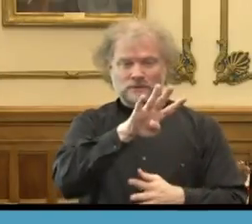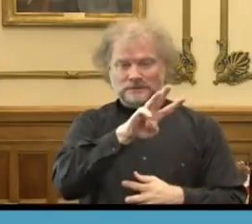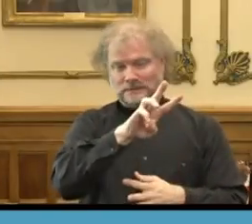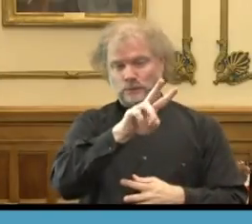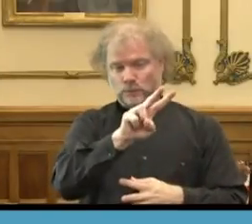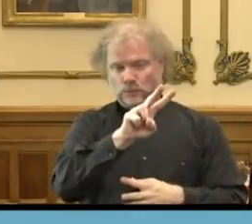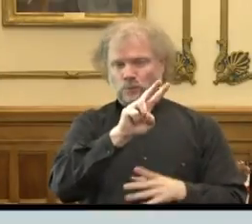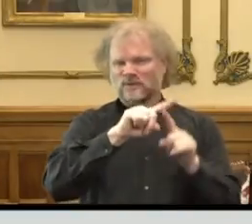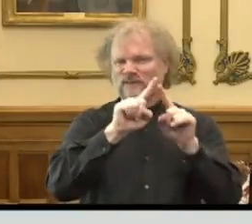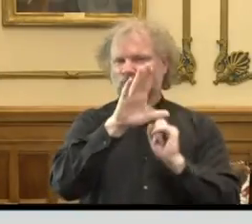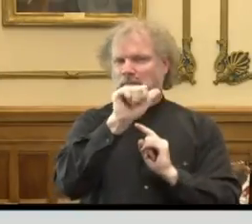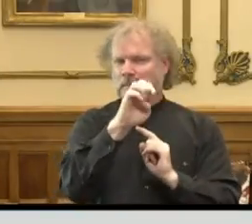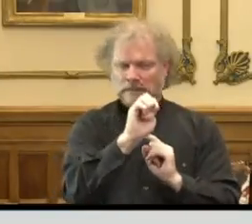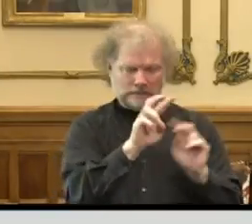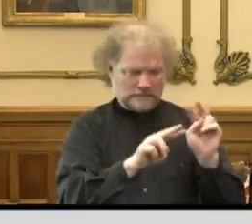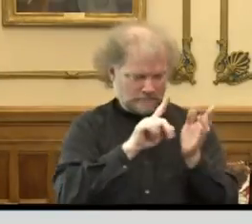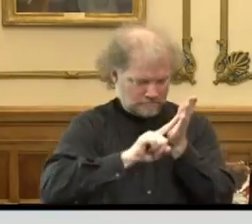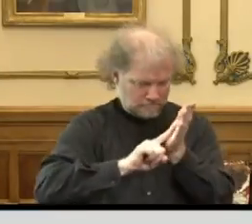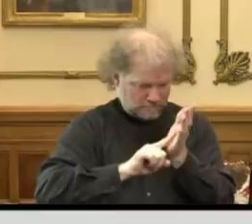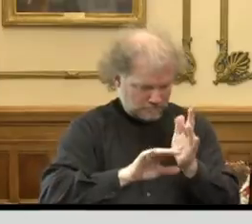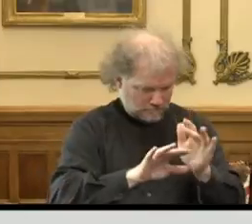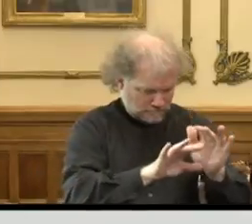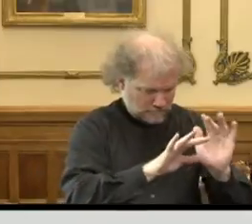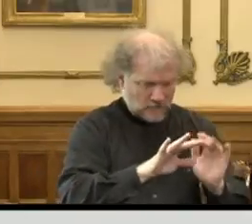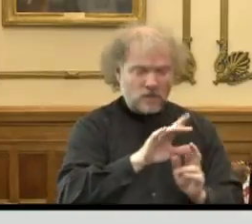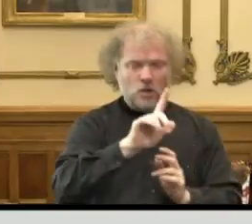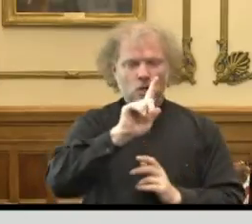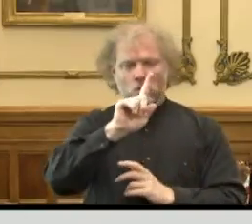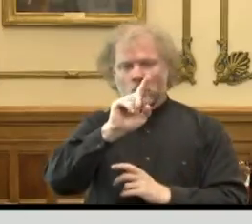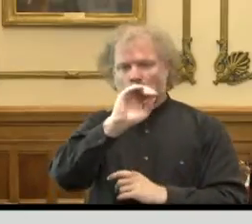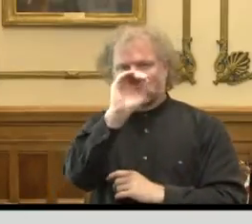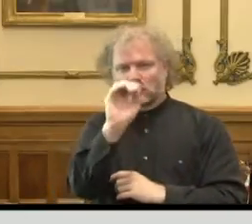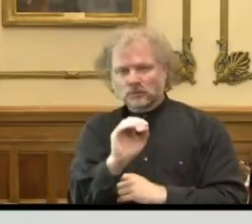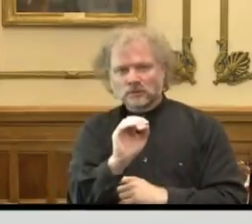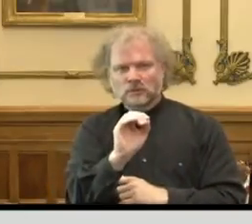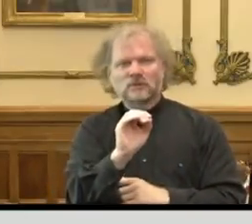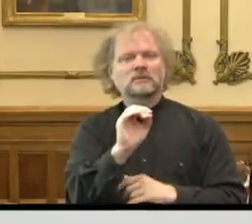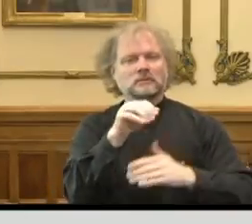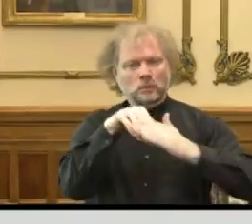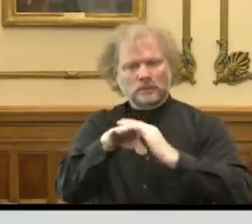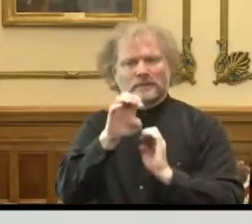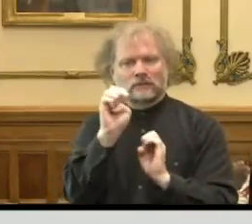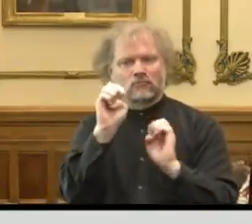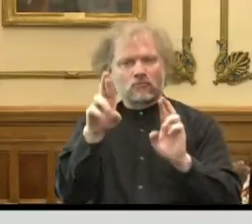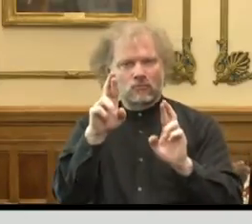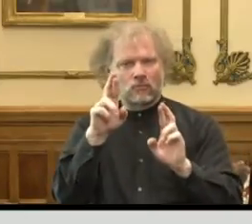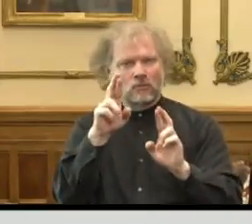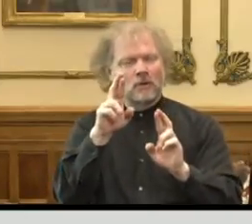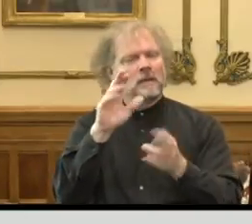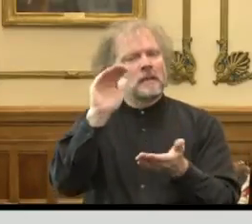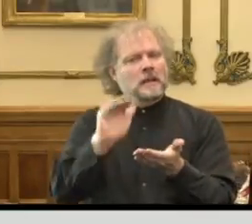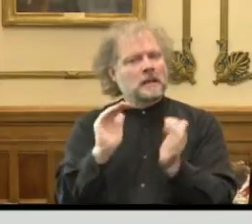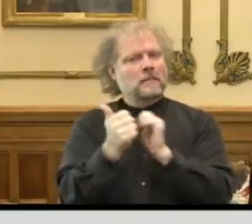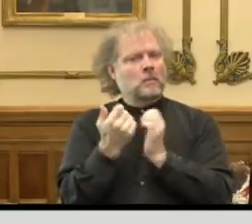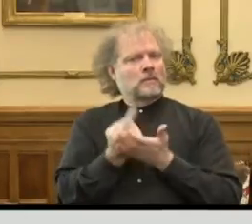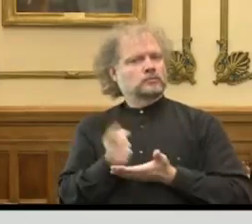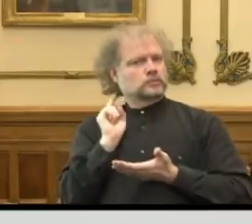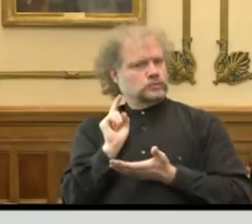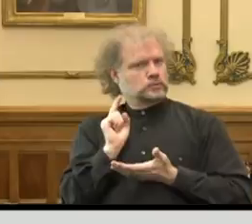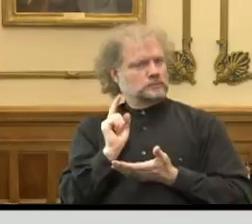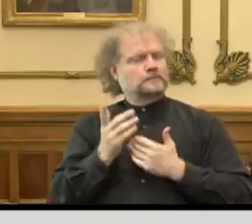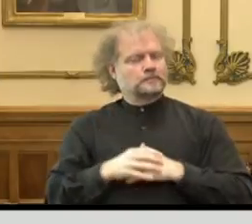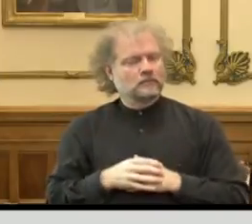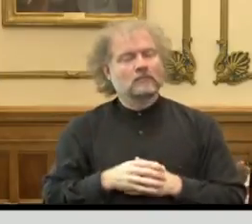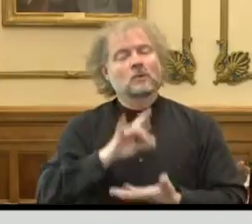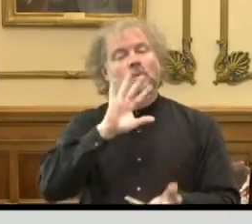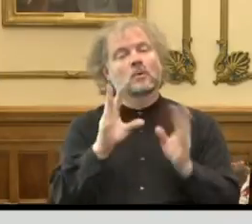85,462 cases. Of those, about 21% visited the emergency department, which is down slightly from last week. A